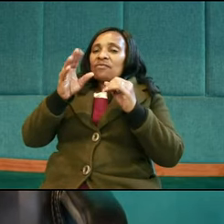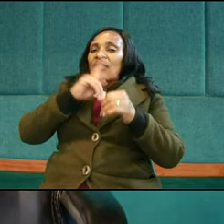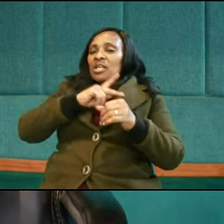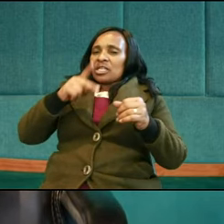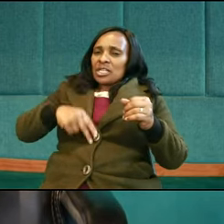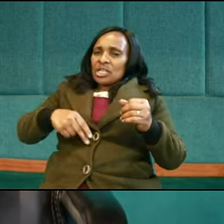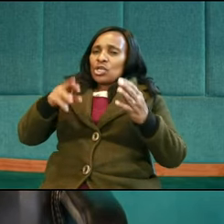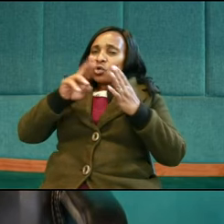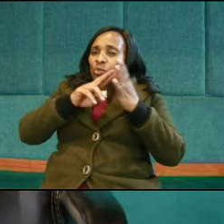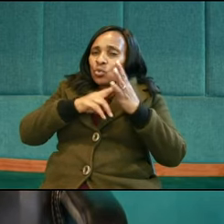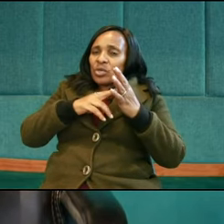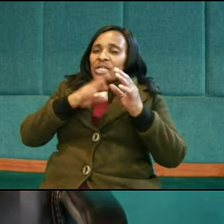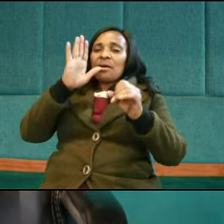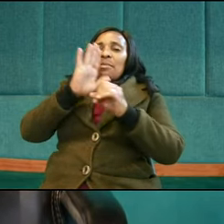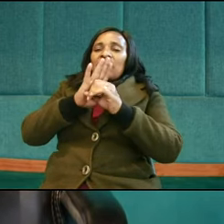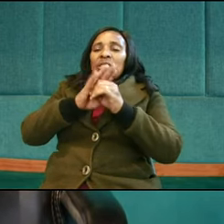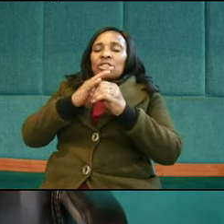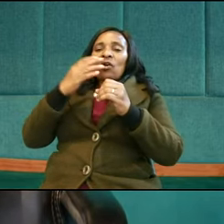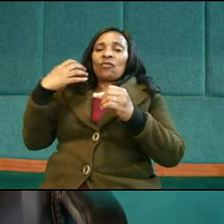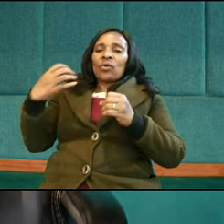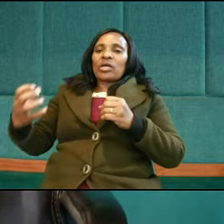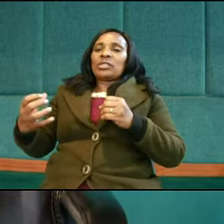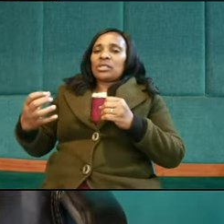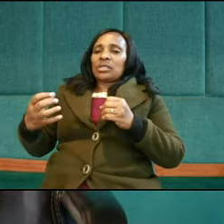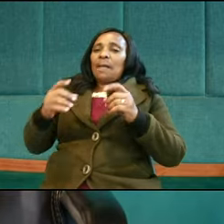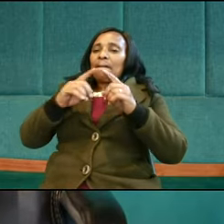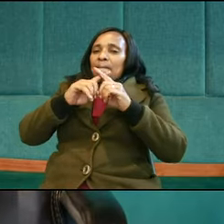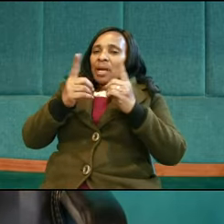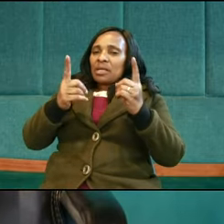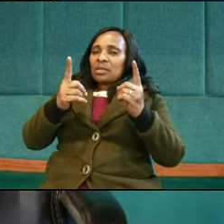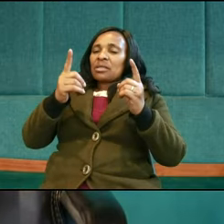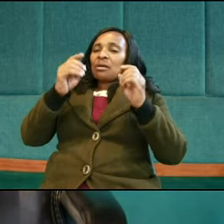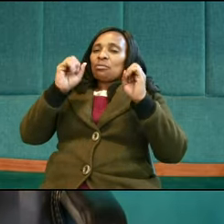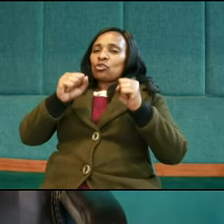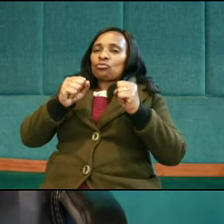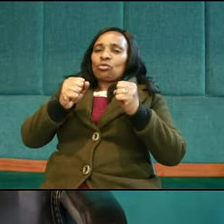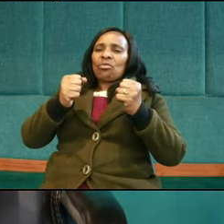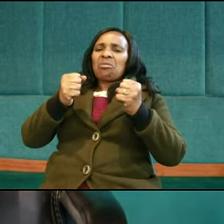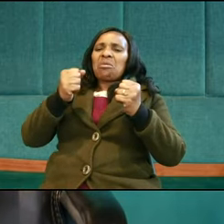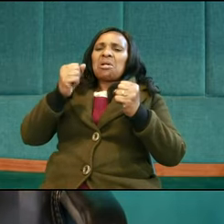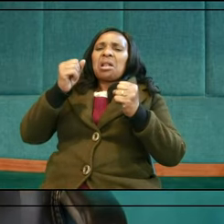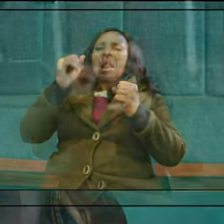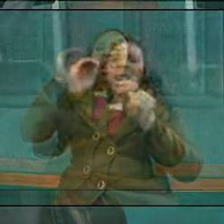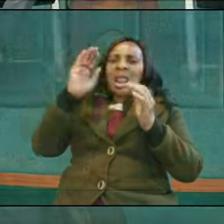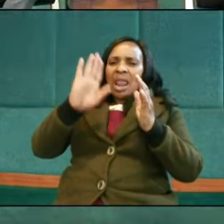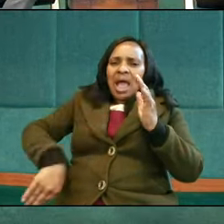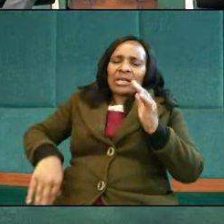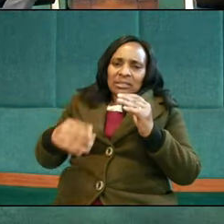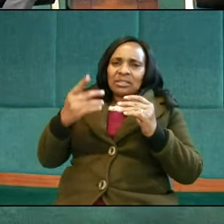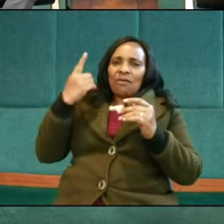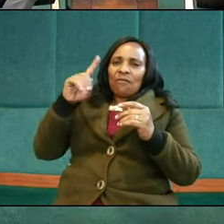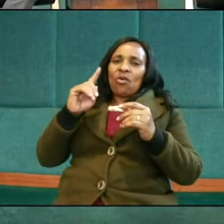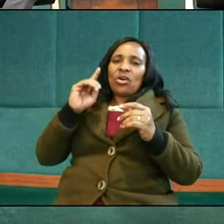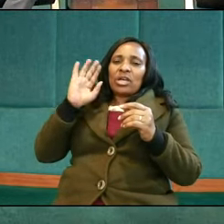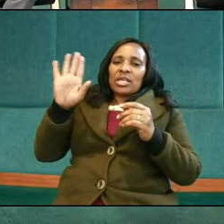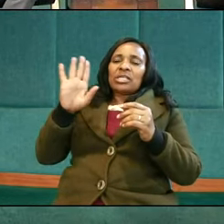ruling, he has abundance of wealth. But that would be the least crucial.